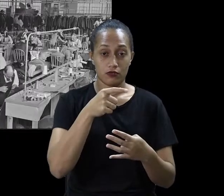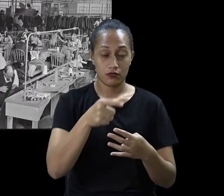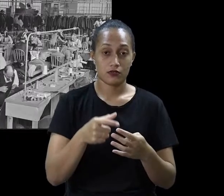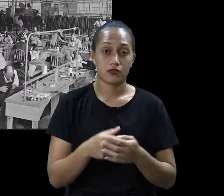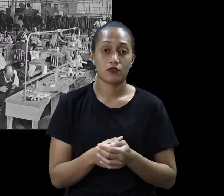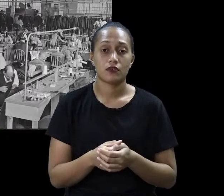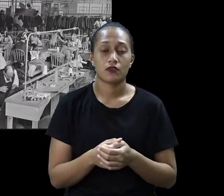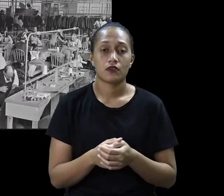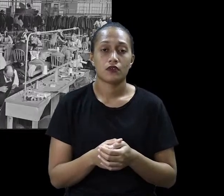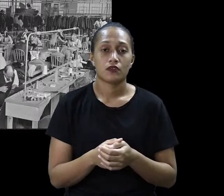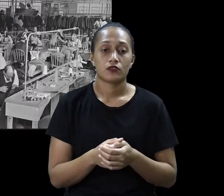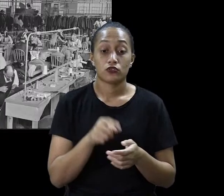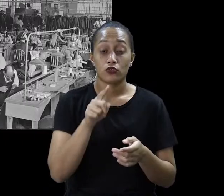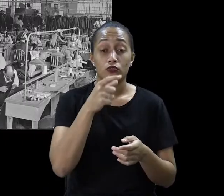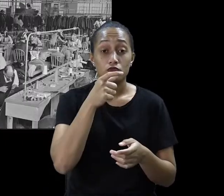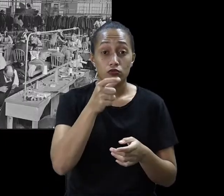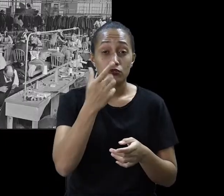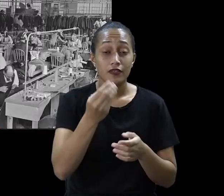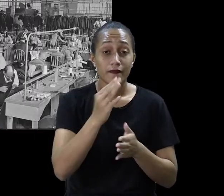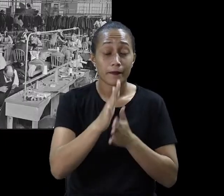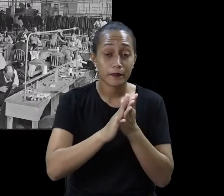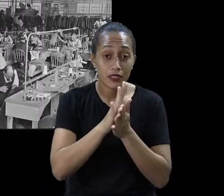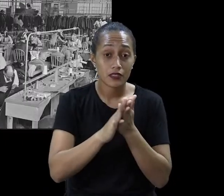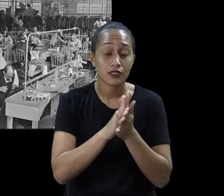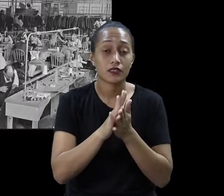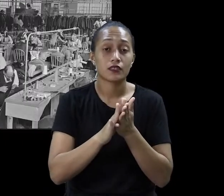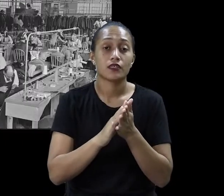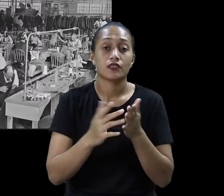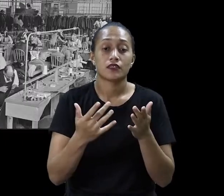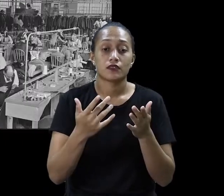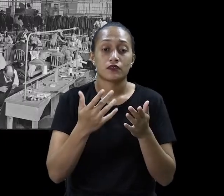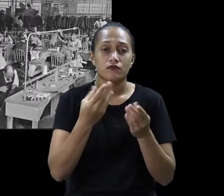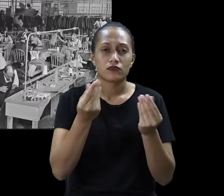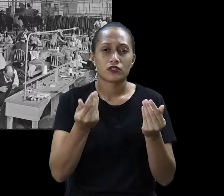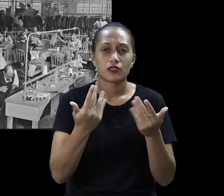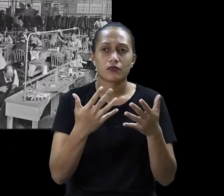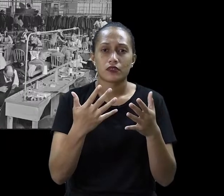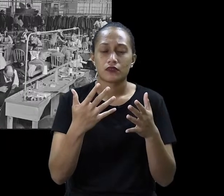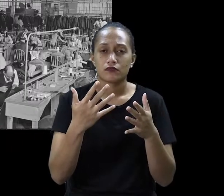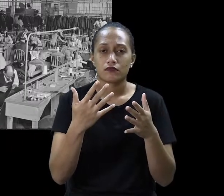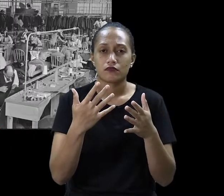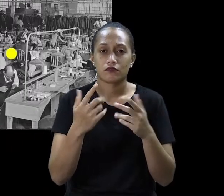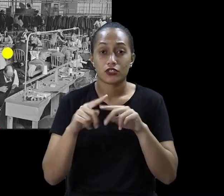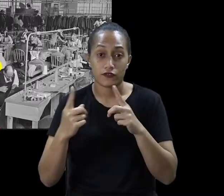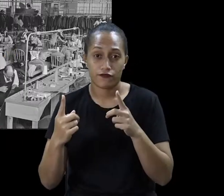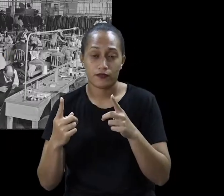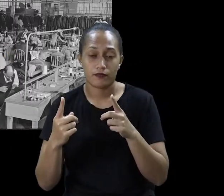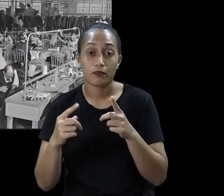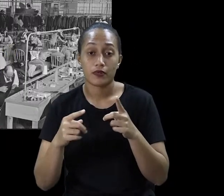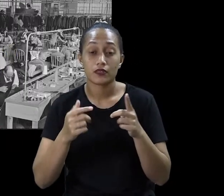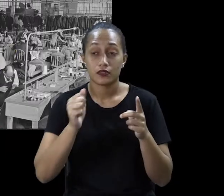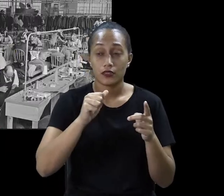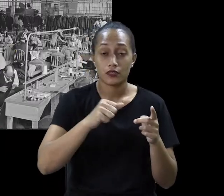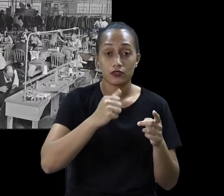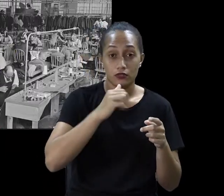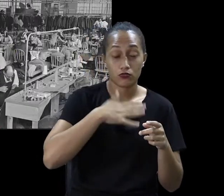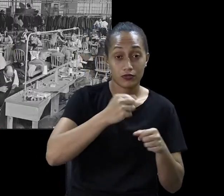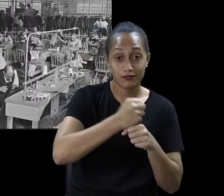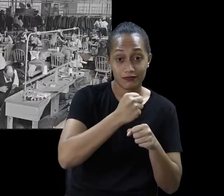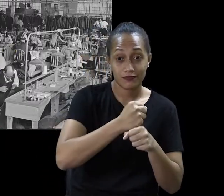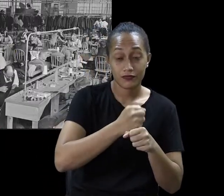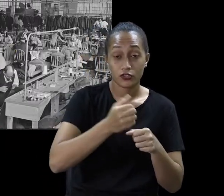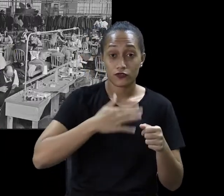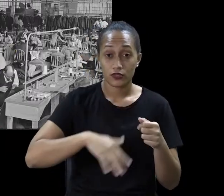to work on it. So someone had to plant these seeds, and they will have to harvest these crops. The labor is very clear here.